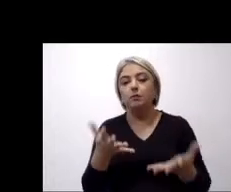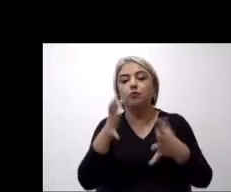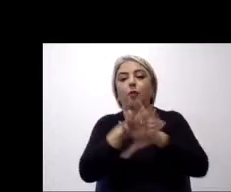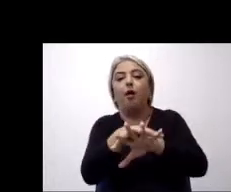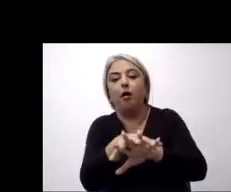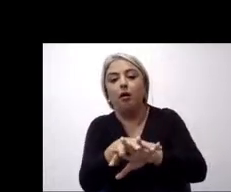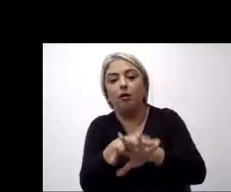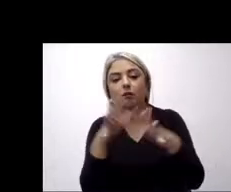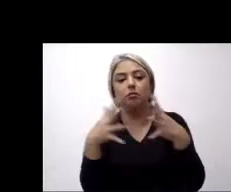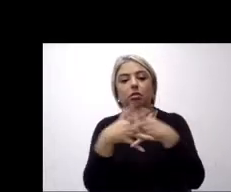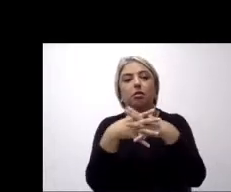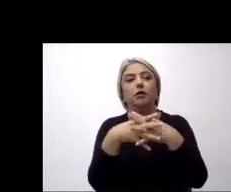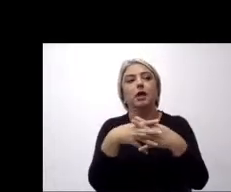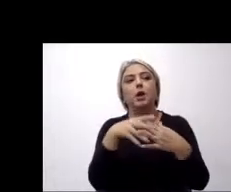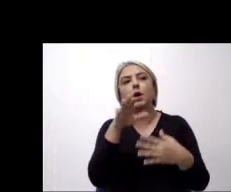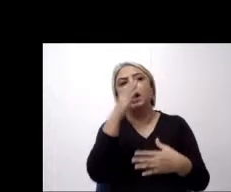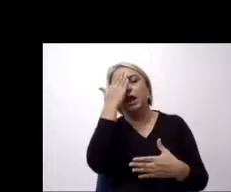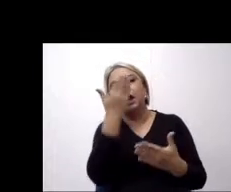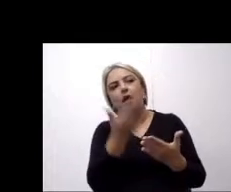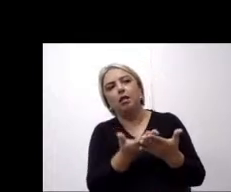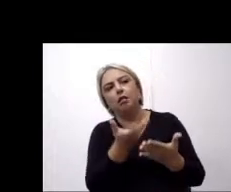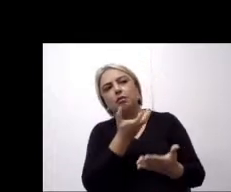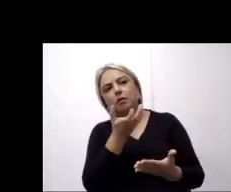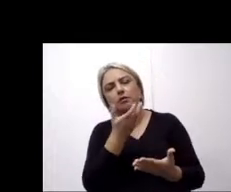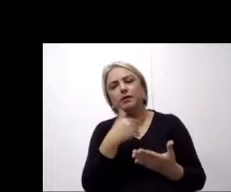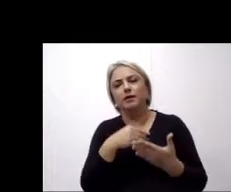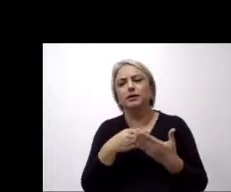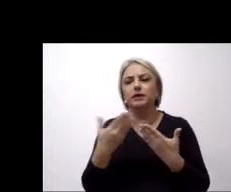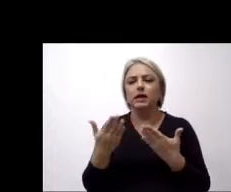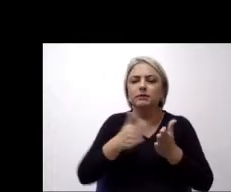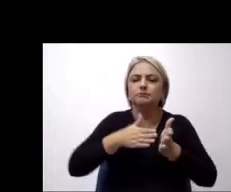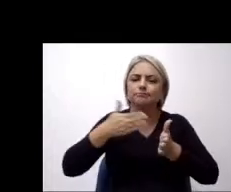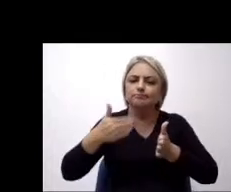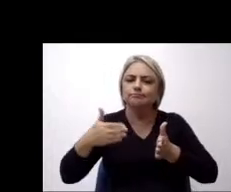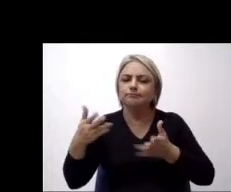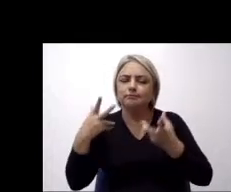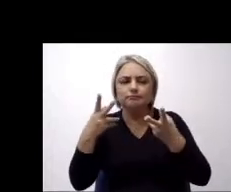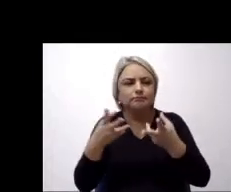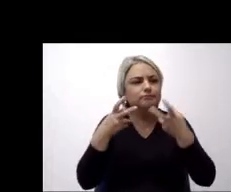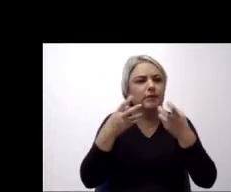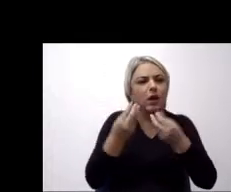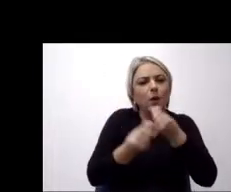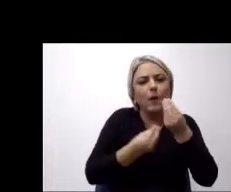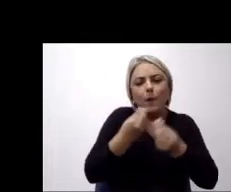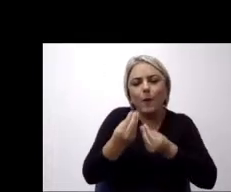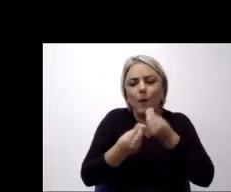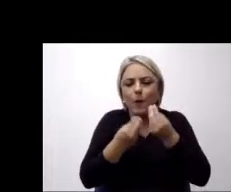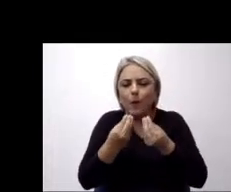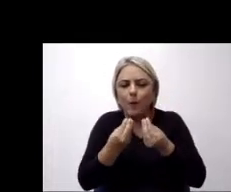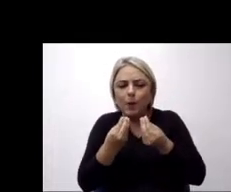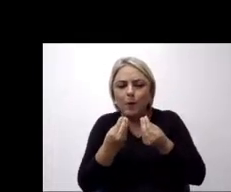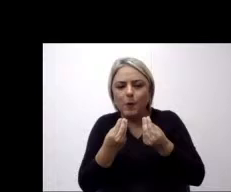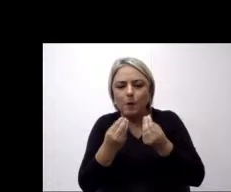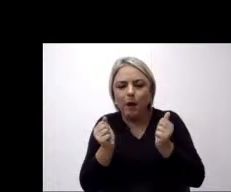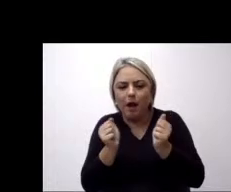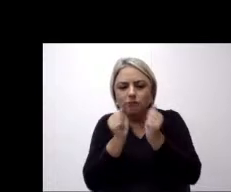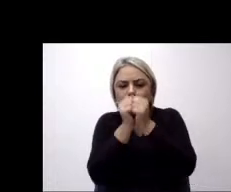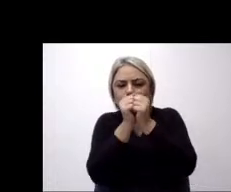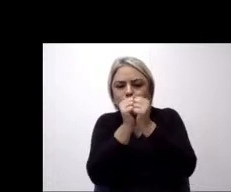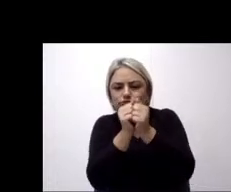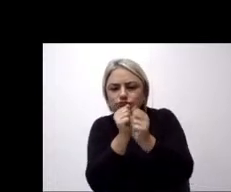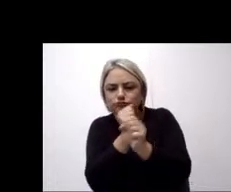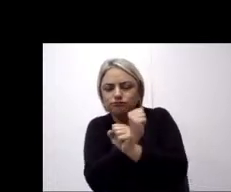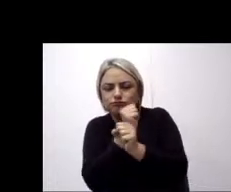whatever. It's all the time to observe how there is like a co-construction between what the people defend together and